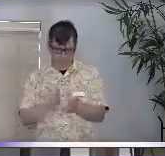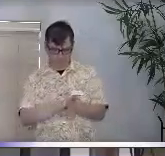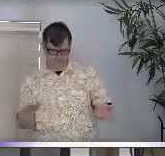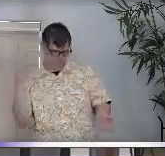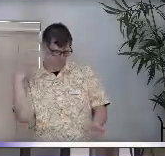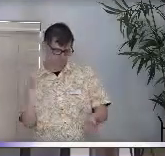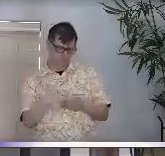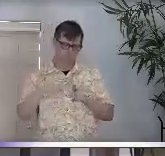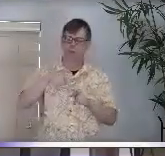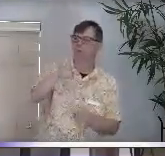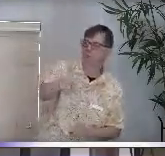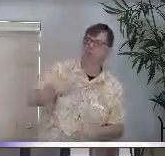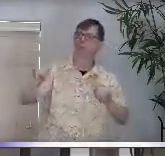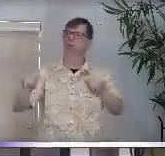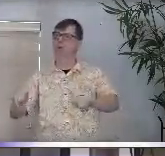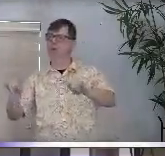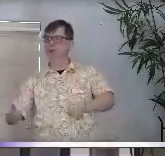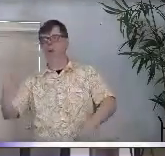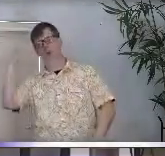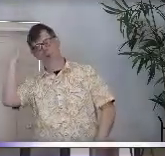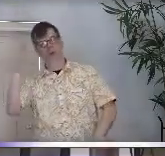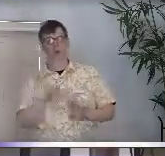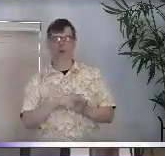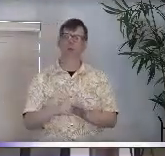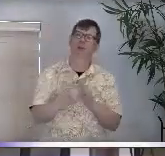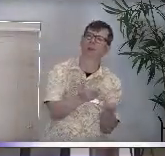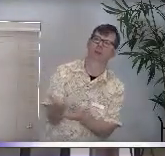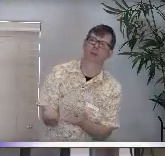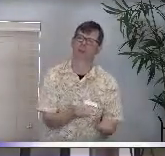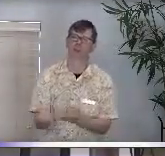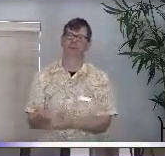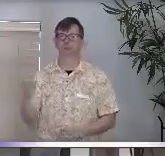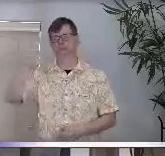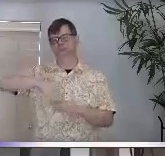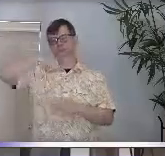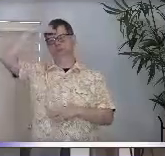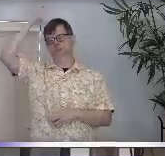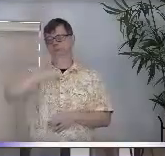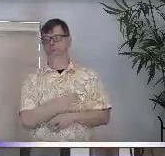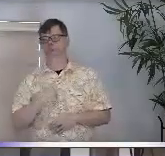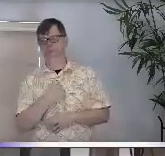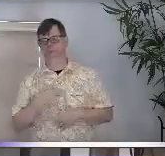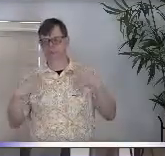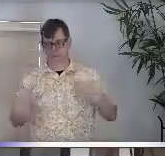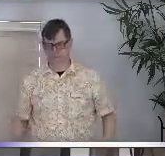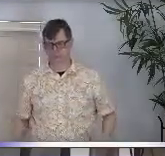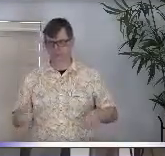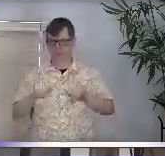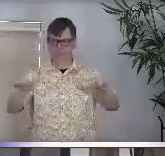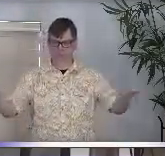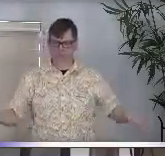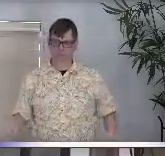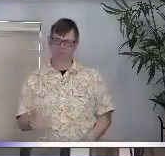happens to you, because it's the same thing that we share other than our highest self is our human experience. So my